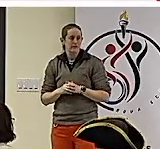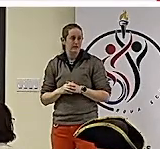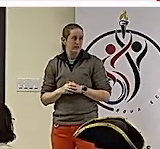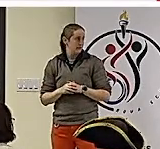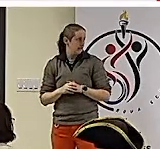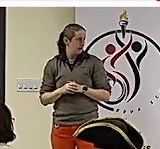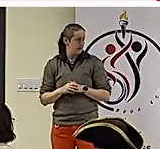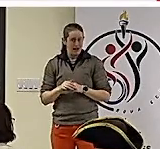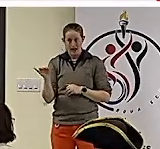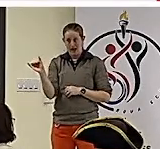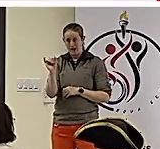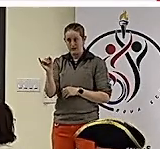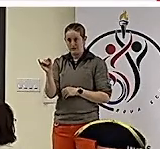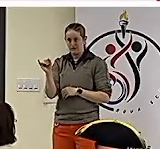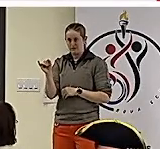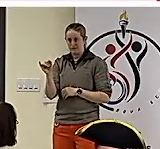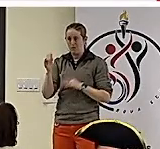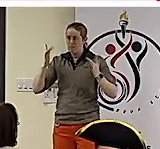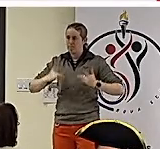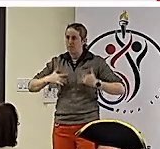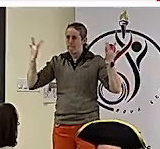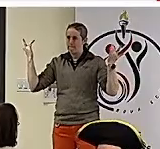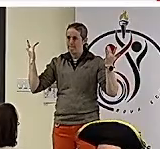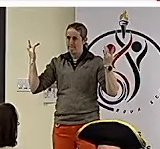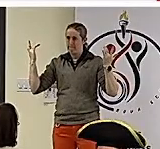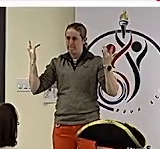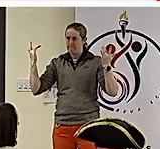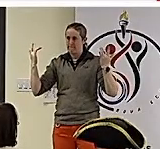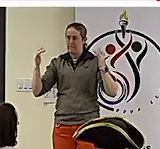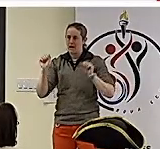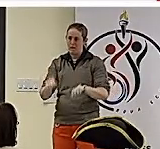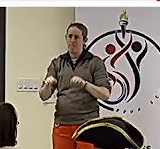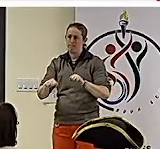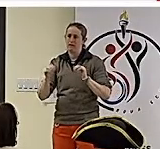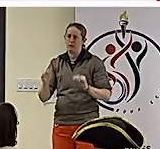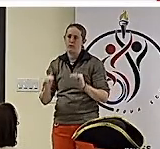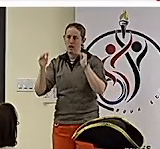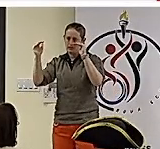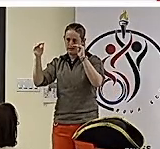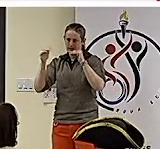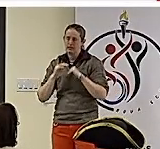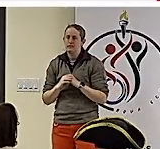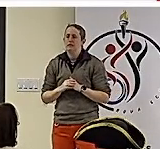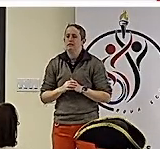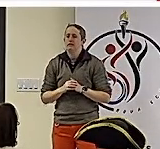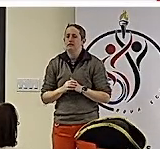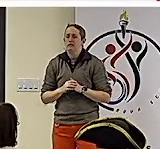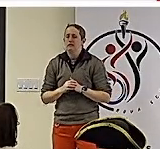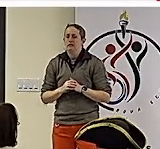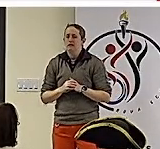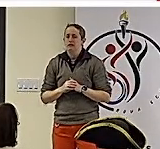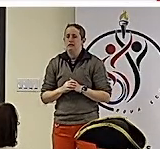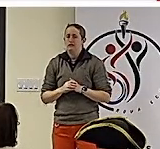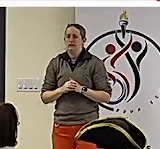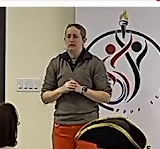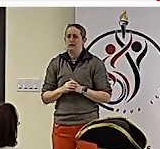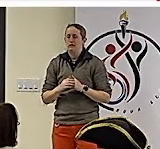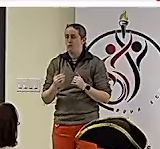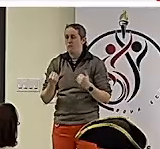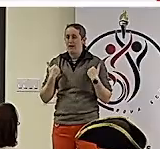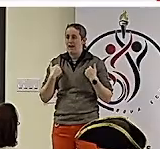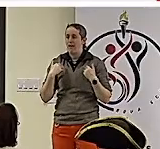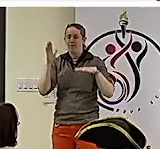the flagship event, Ability to Rise. We currently have an open call for presentations